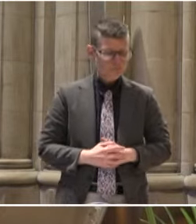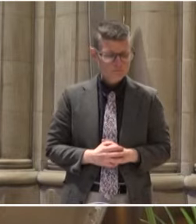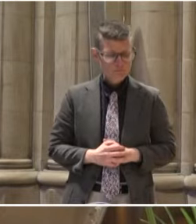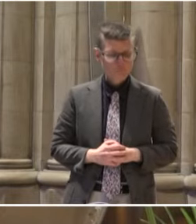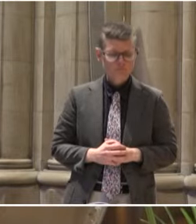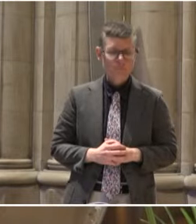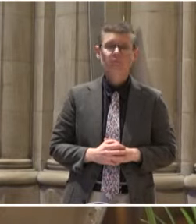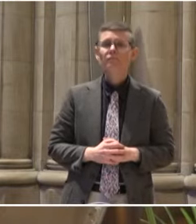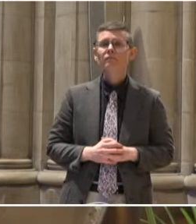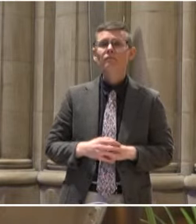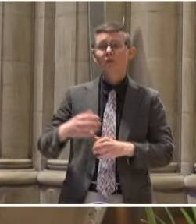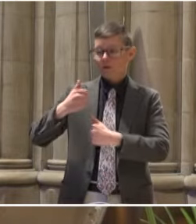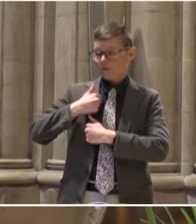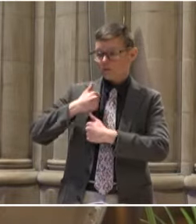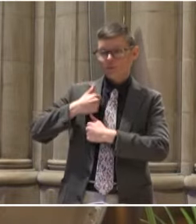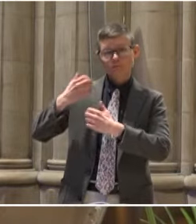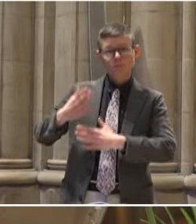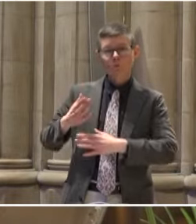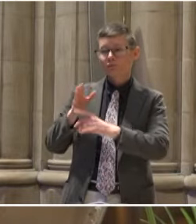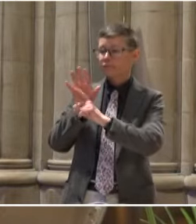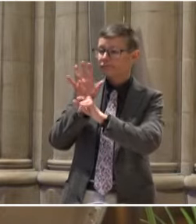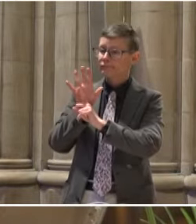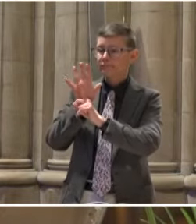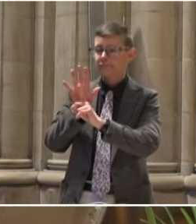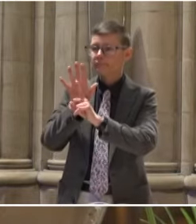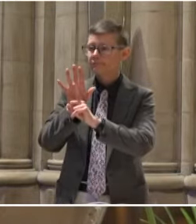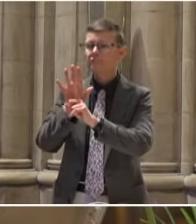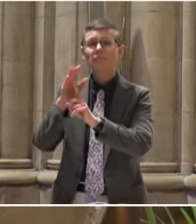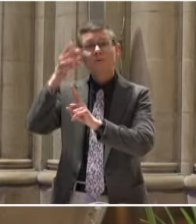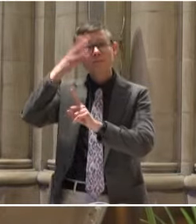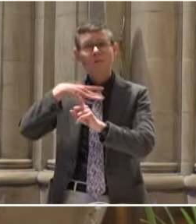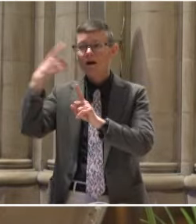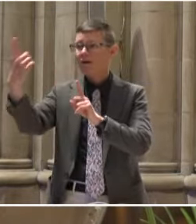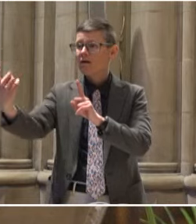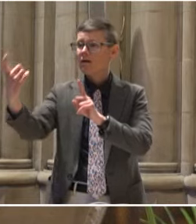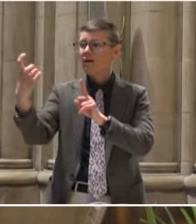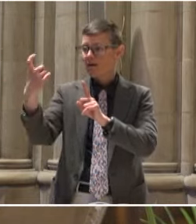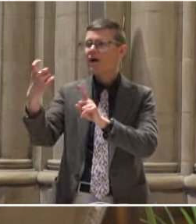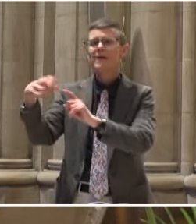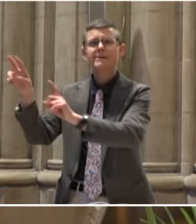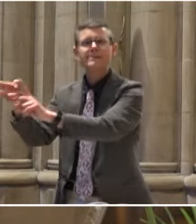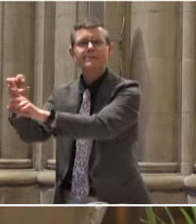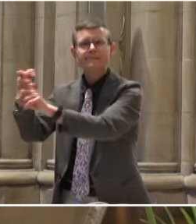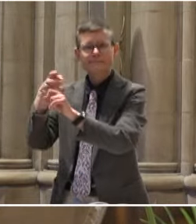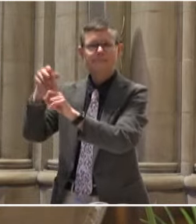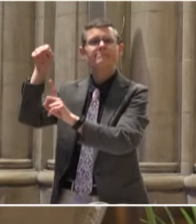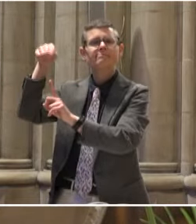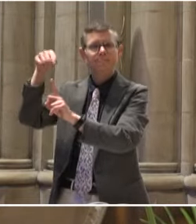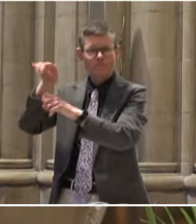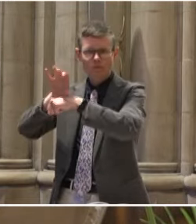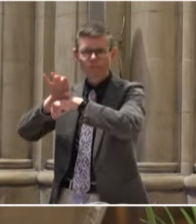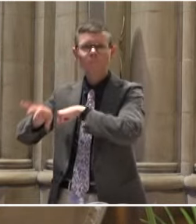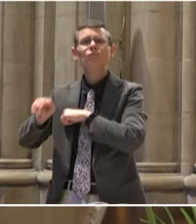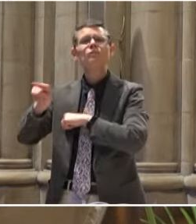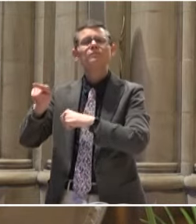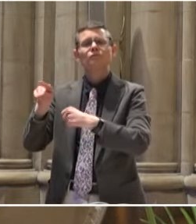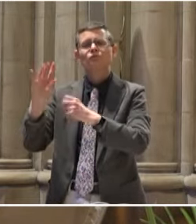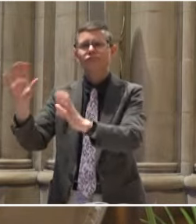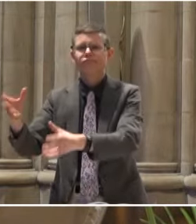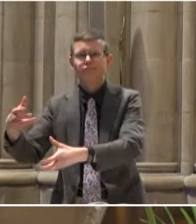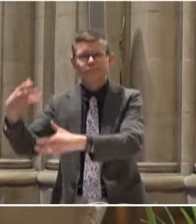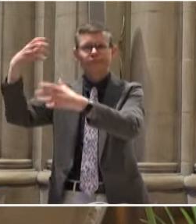The soldiers compelled a passerby who was coming in from the country to carry Jesus'